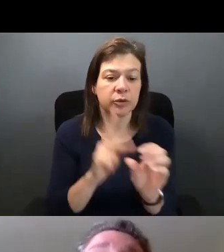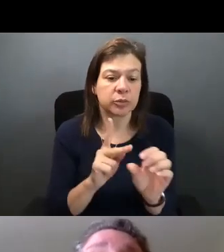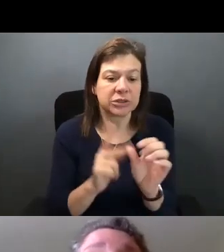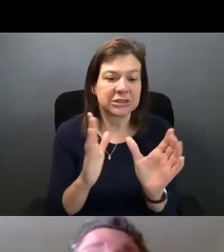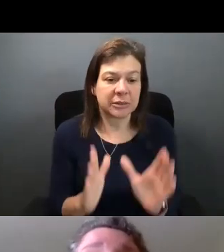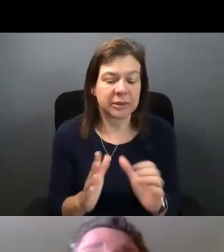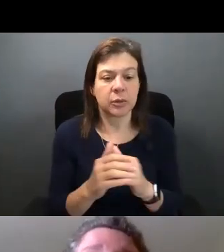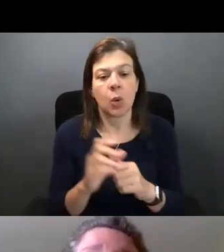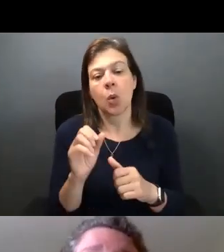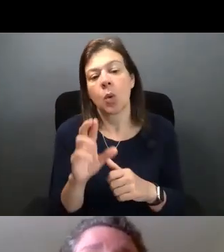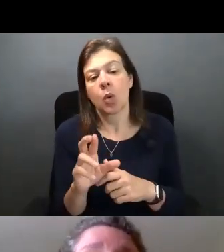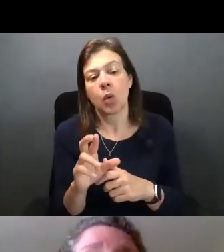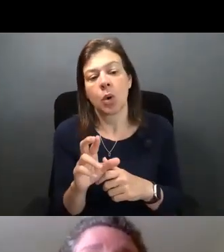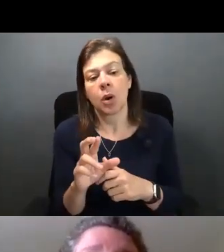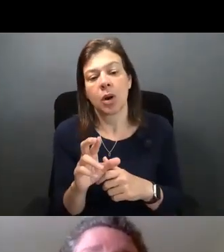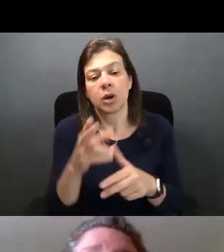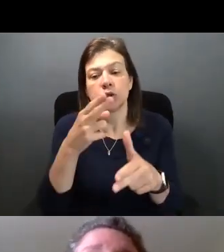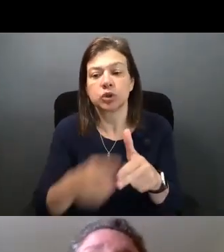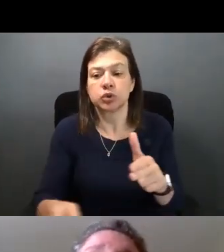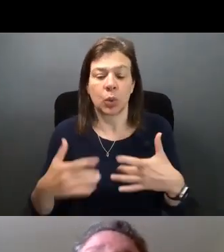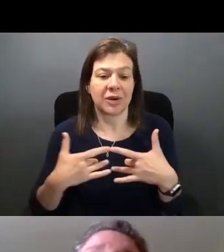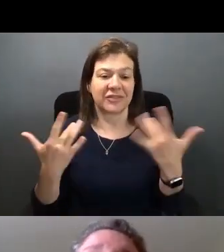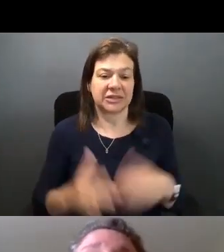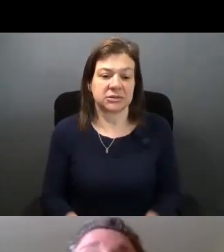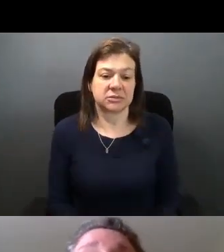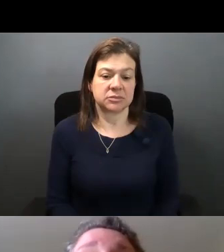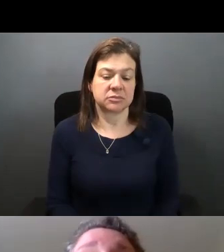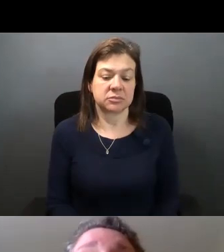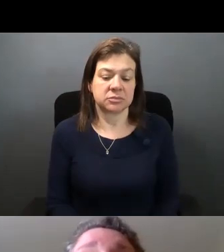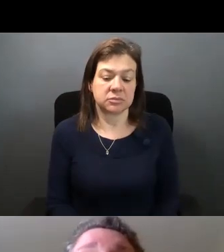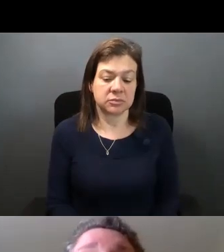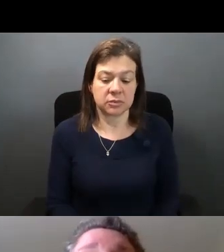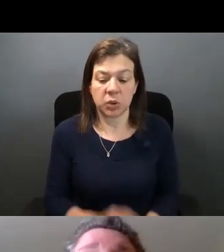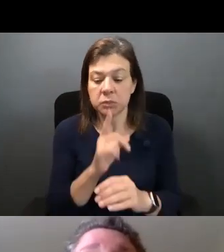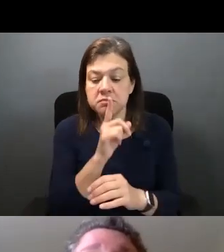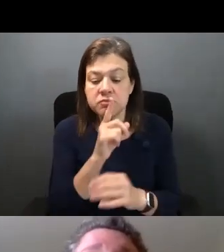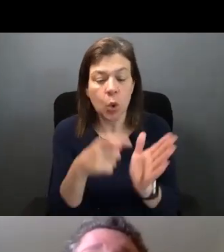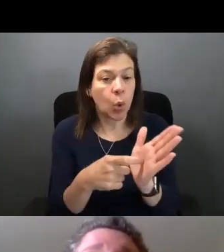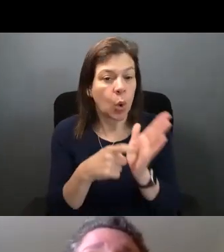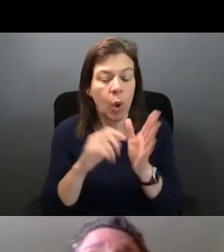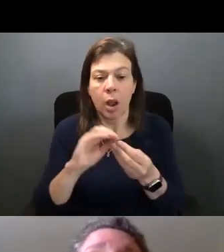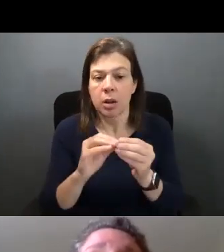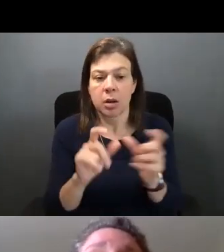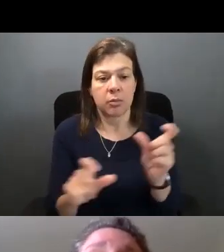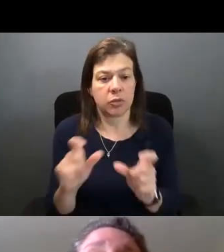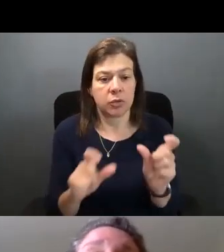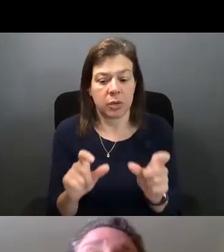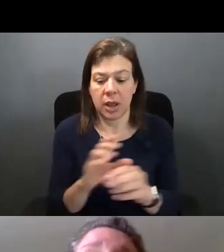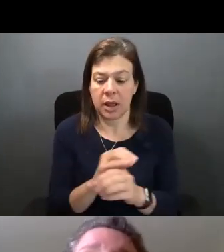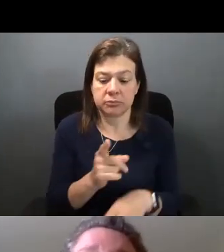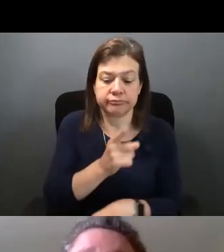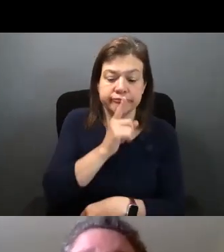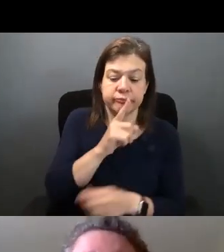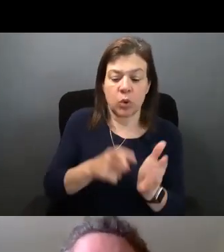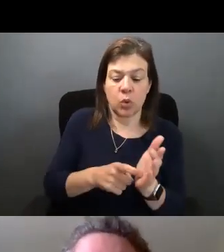participants or have a short event. There's no required number of participants and there's no